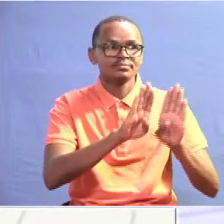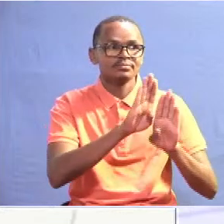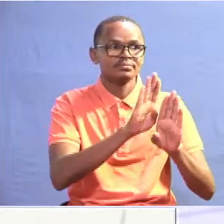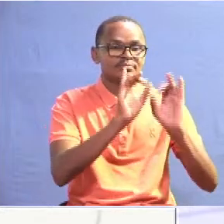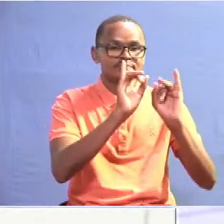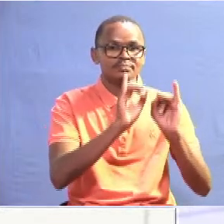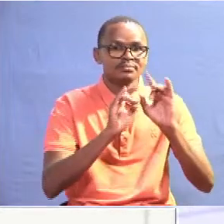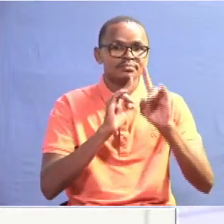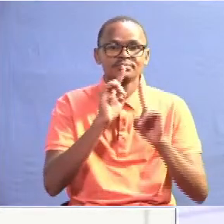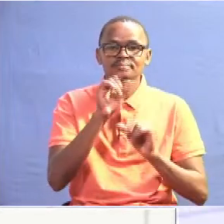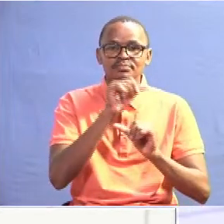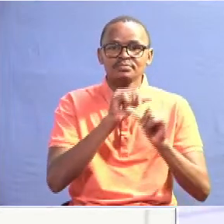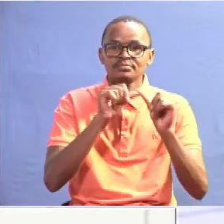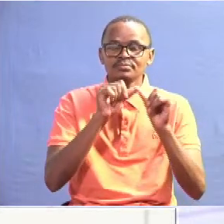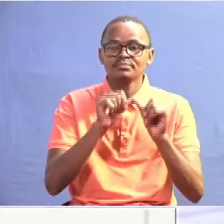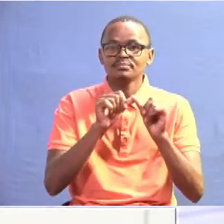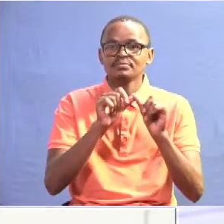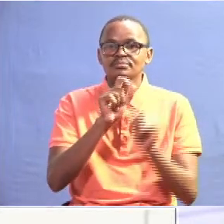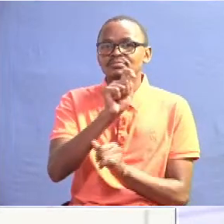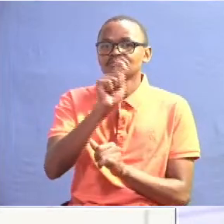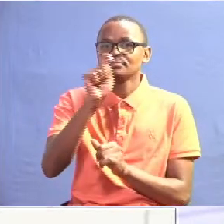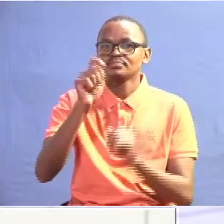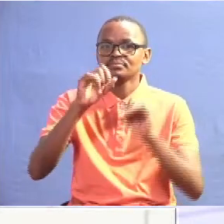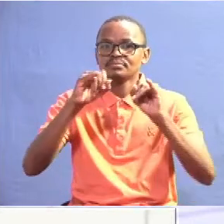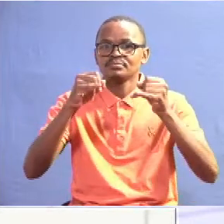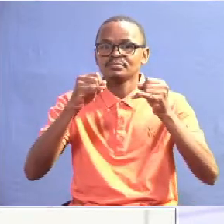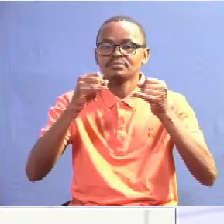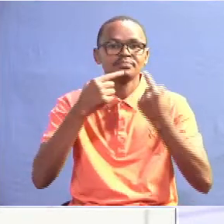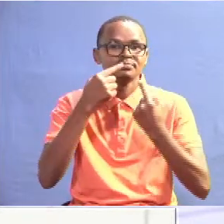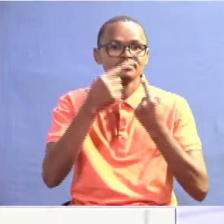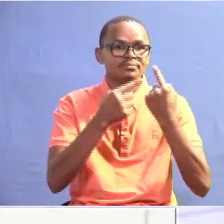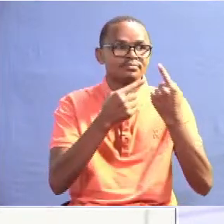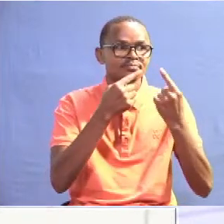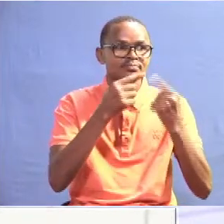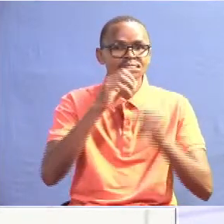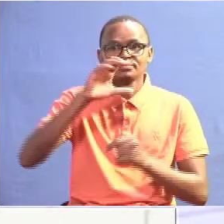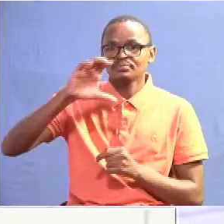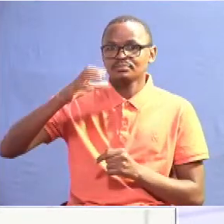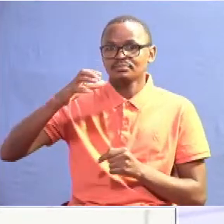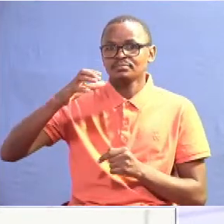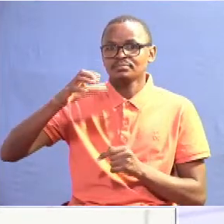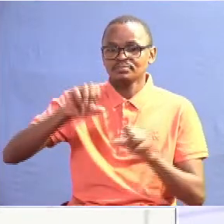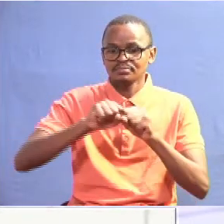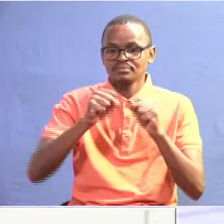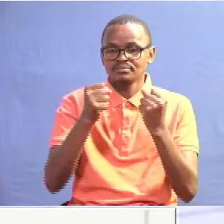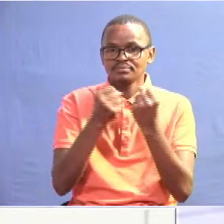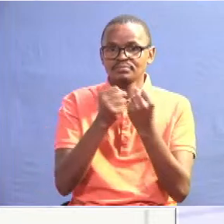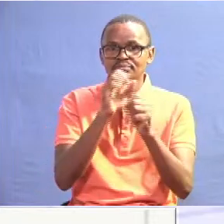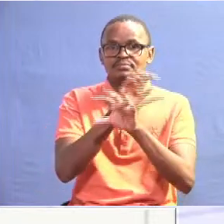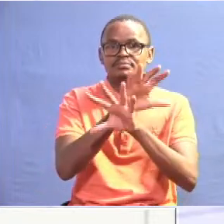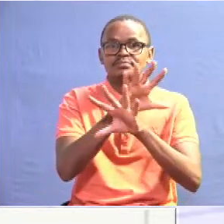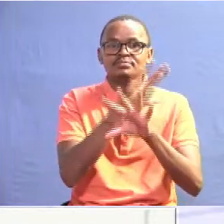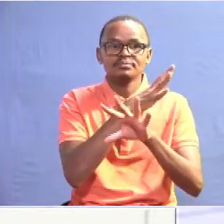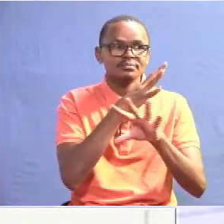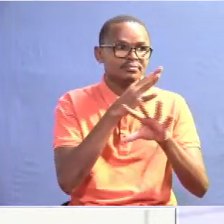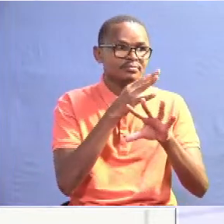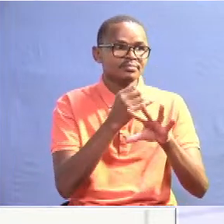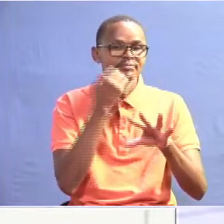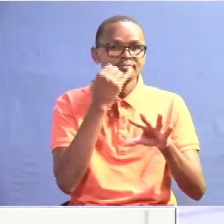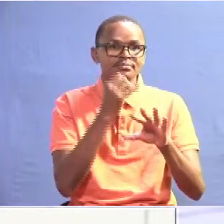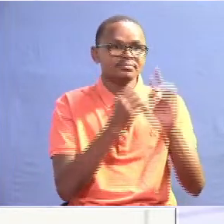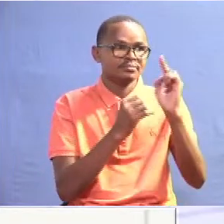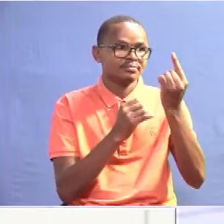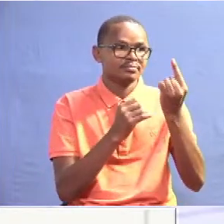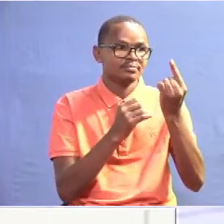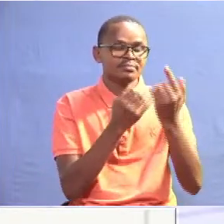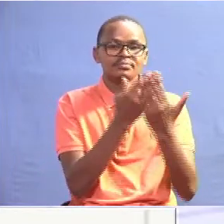Now talking about the new talk in town, the regulation of the social media misuse, and this is one that